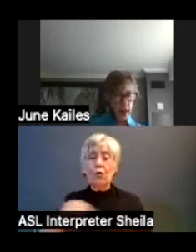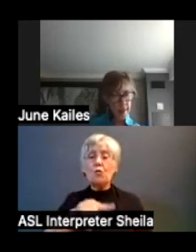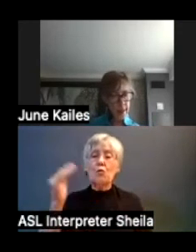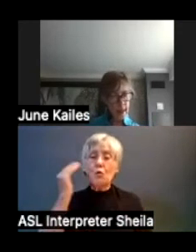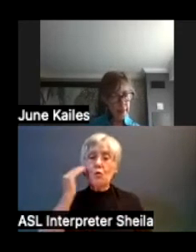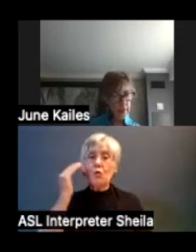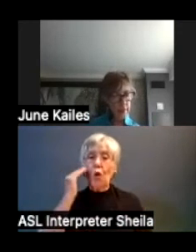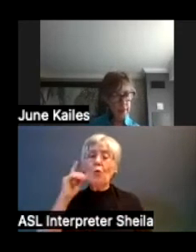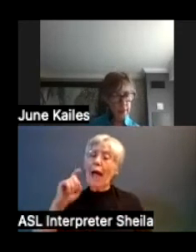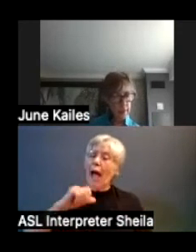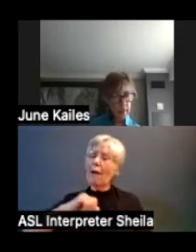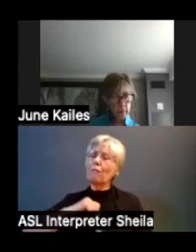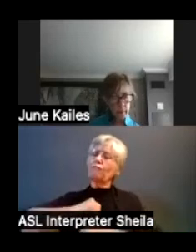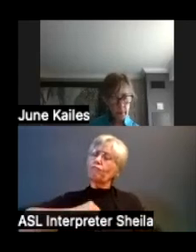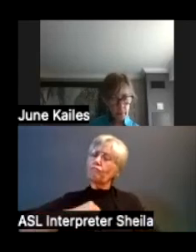to guard against